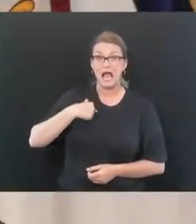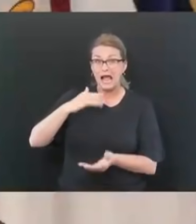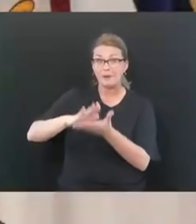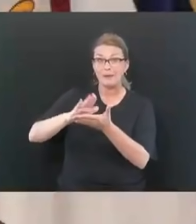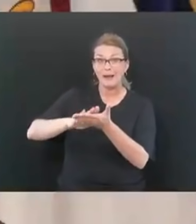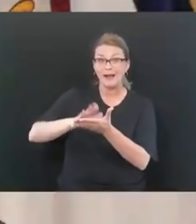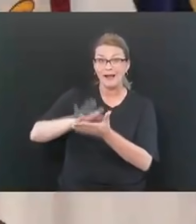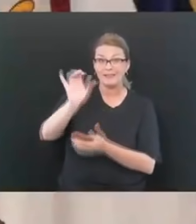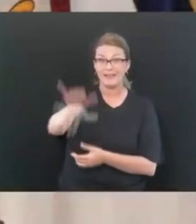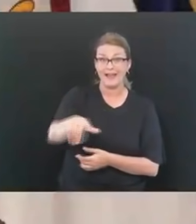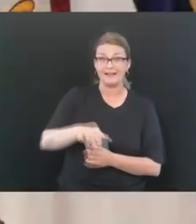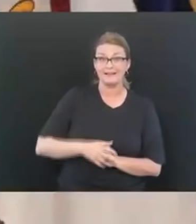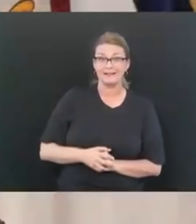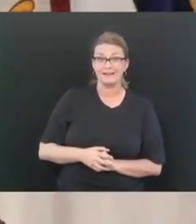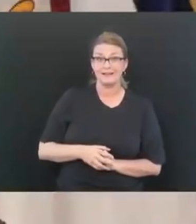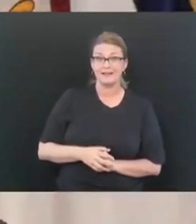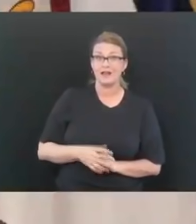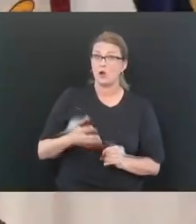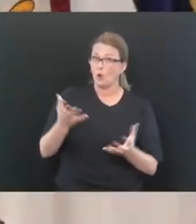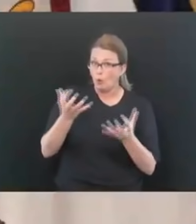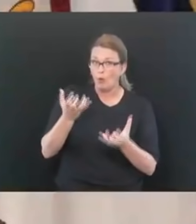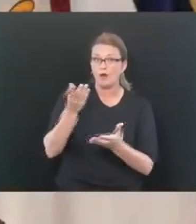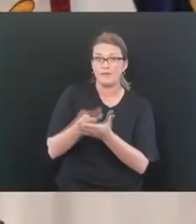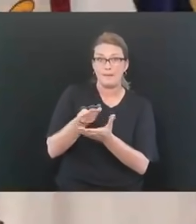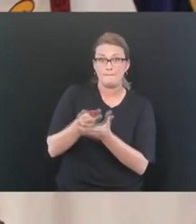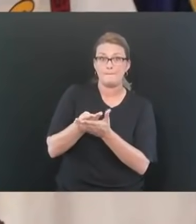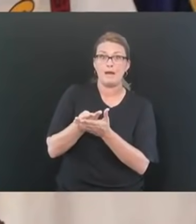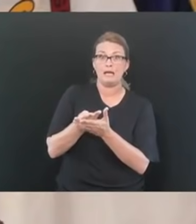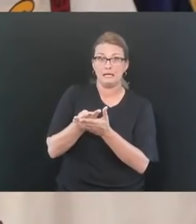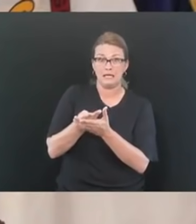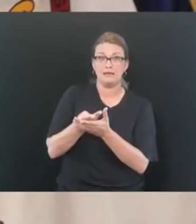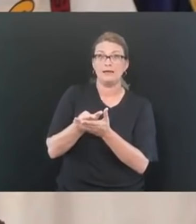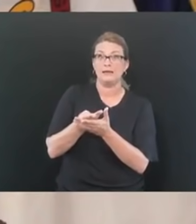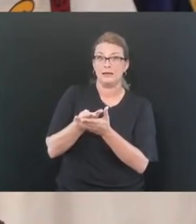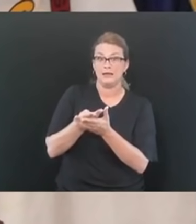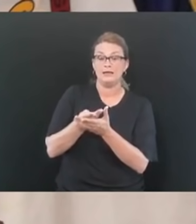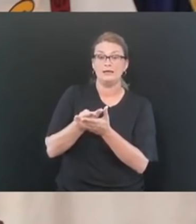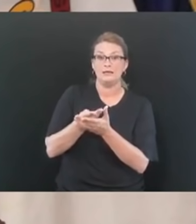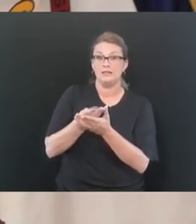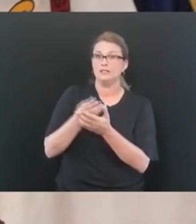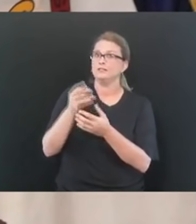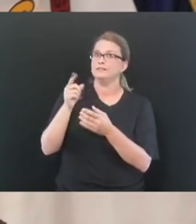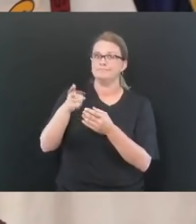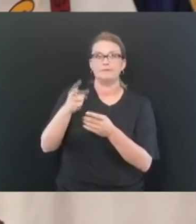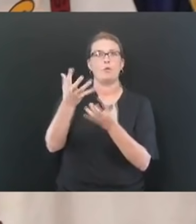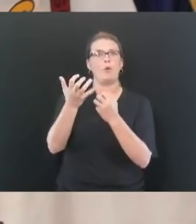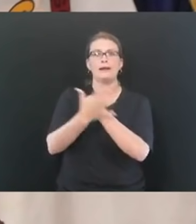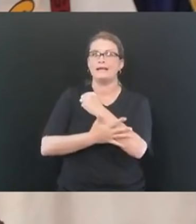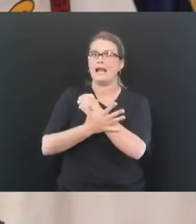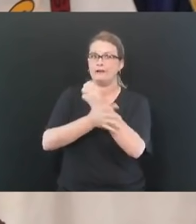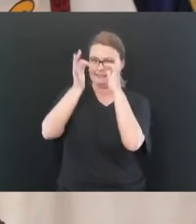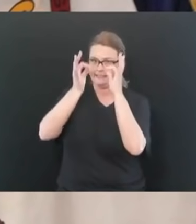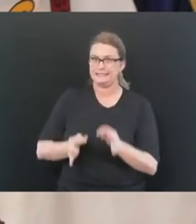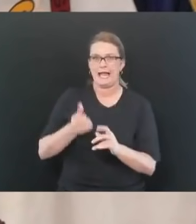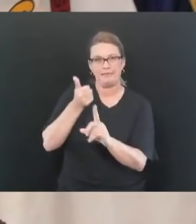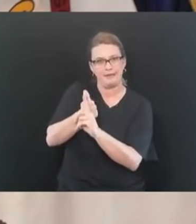we want the money going, we want the counties to be able to decide.